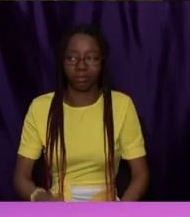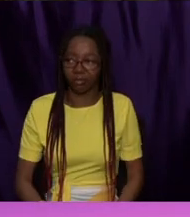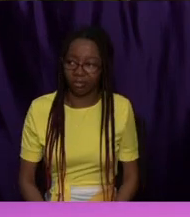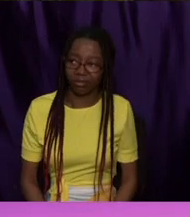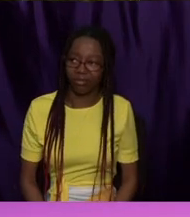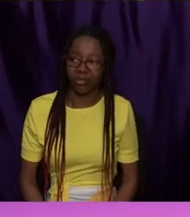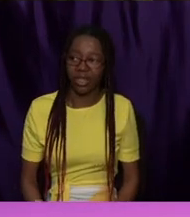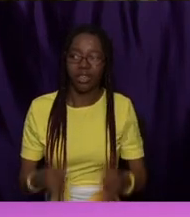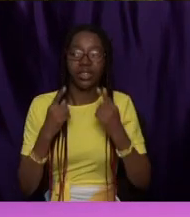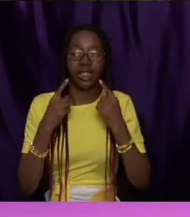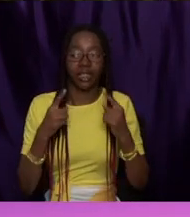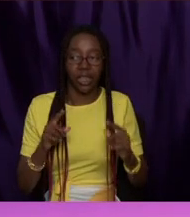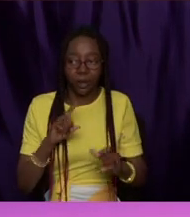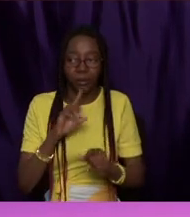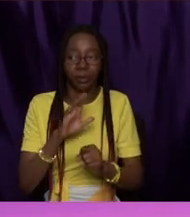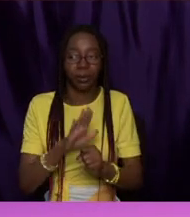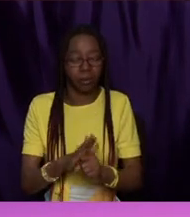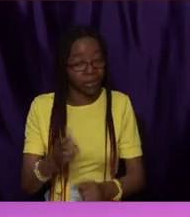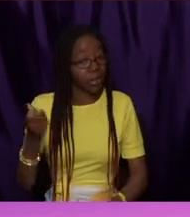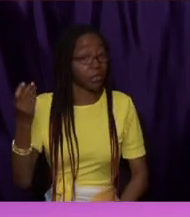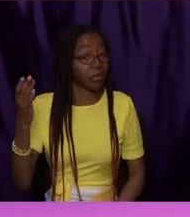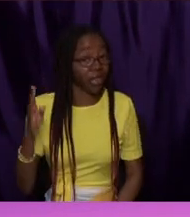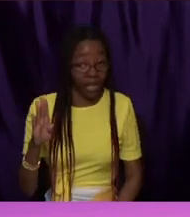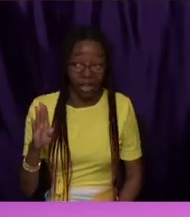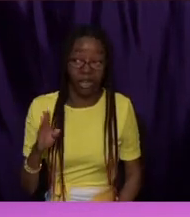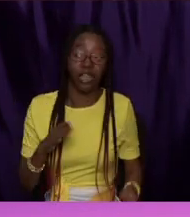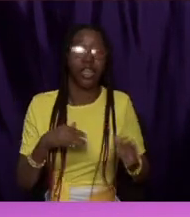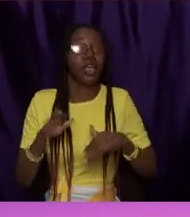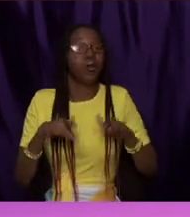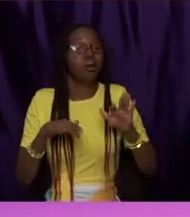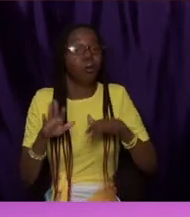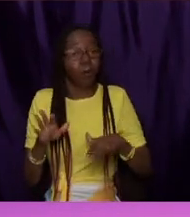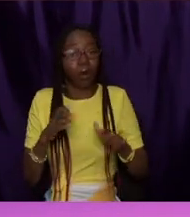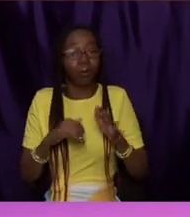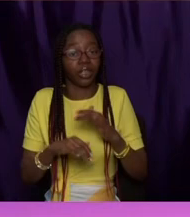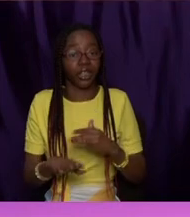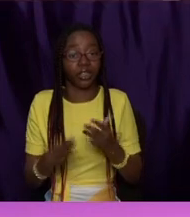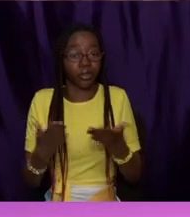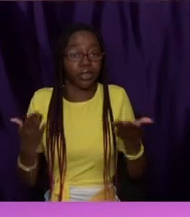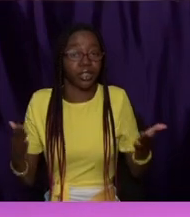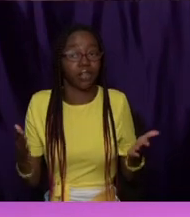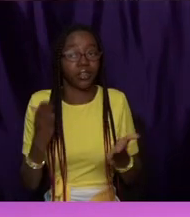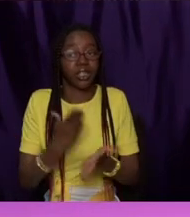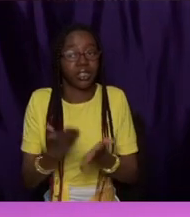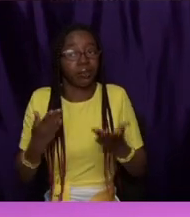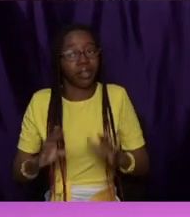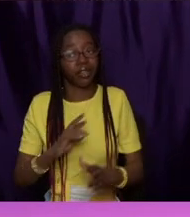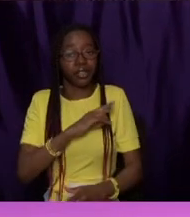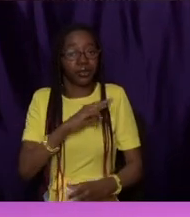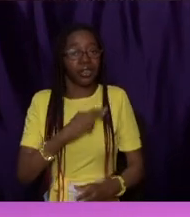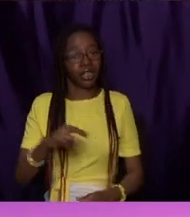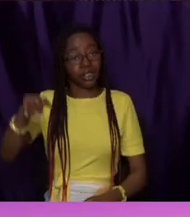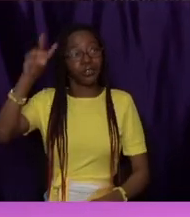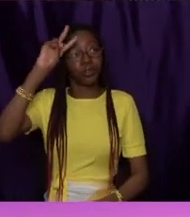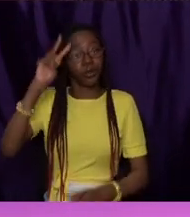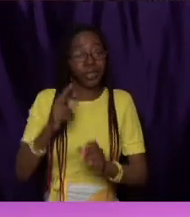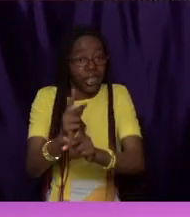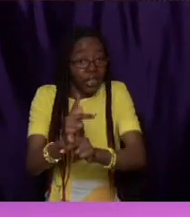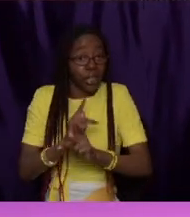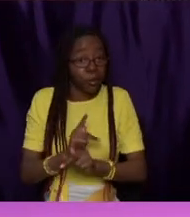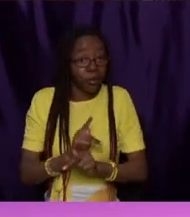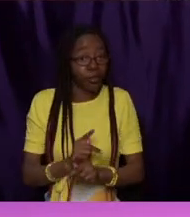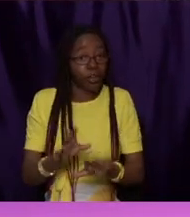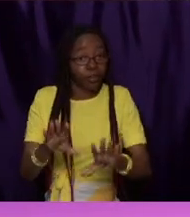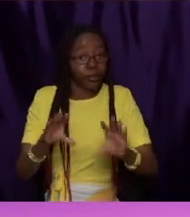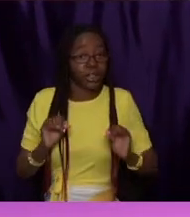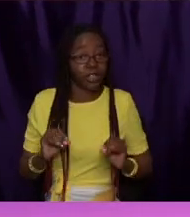to claim the promises of God and walk in your stuff. Stop letting these religious fools keep you from getting